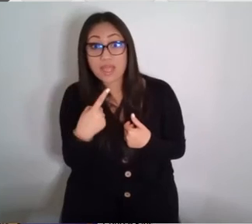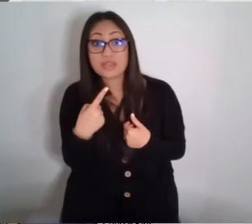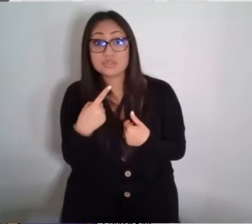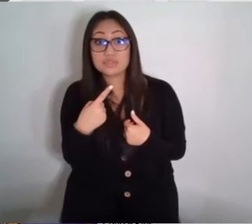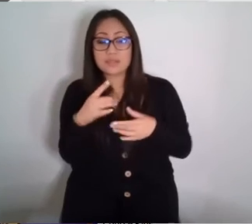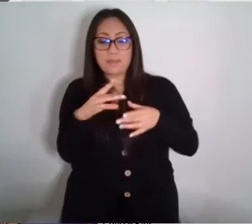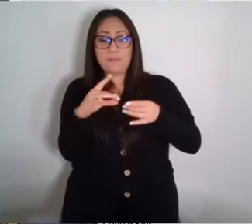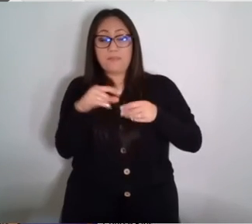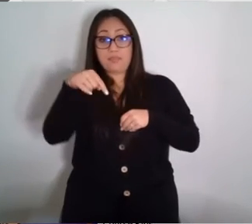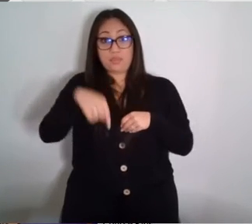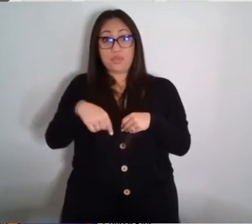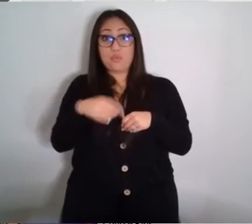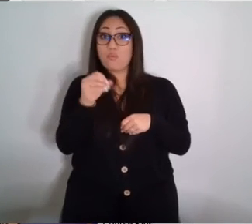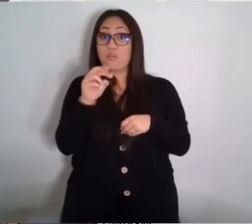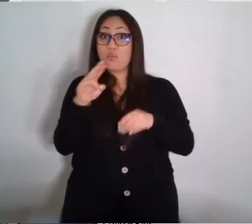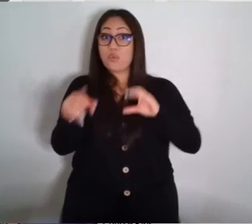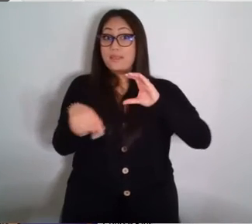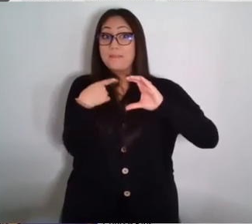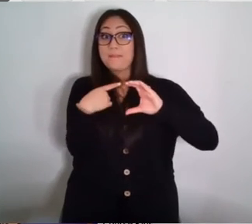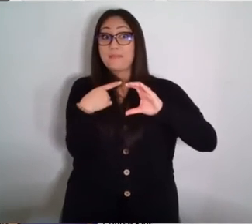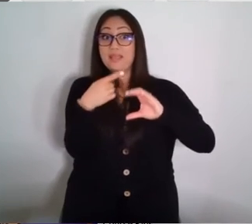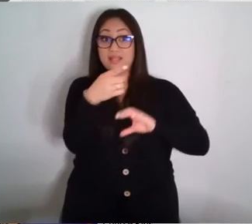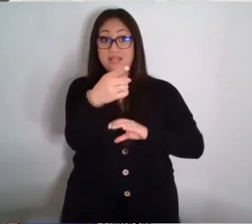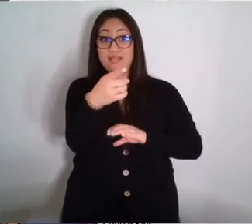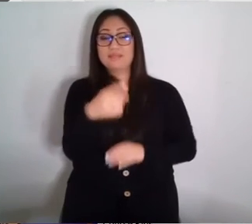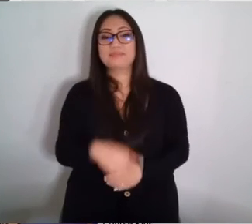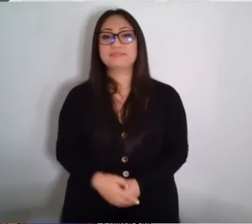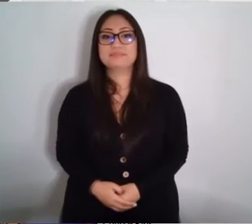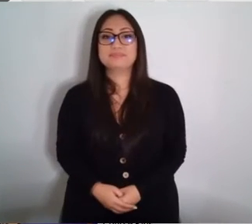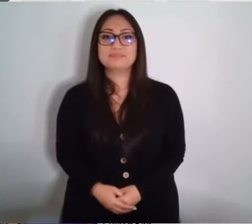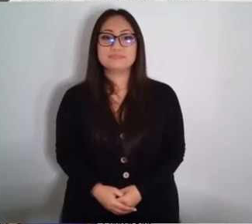or emailing us at kids@thescishow.com.